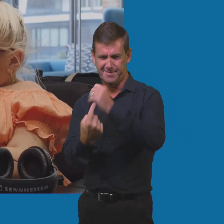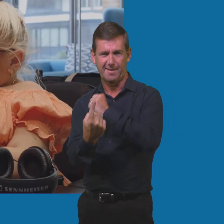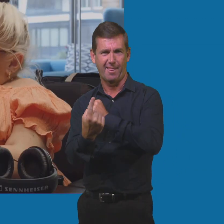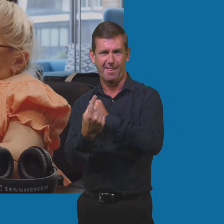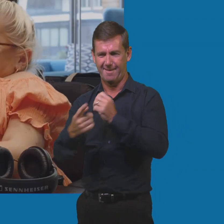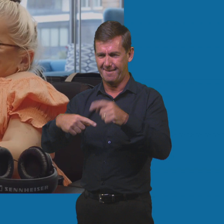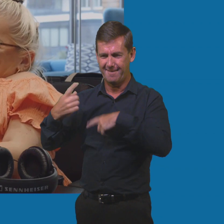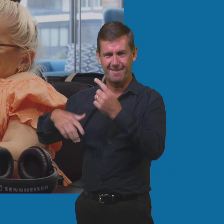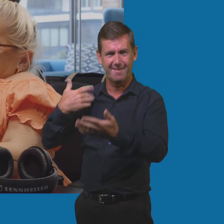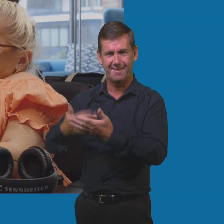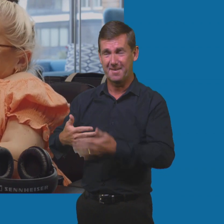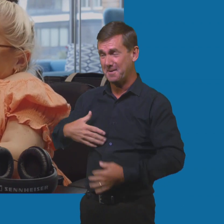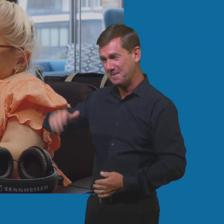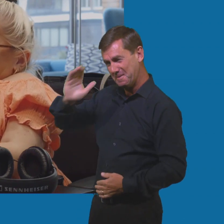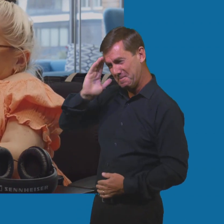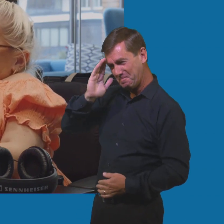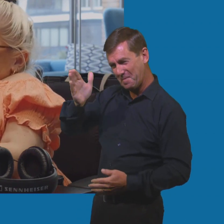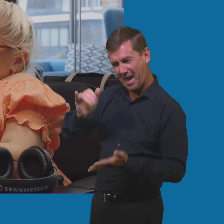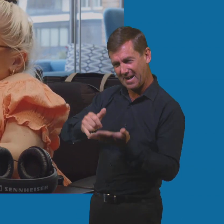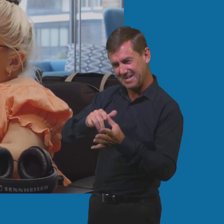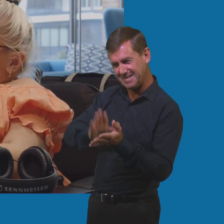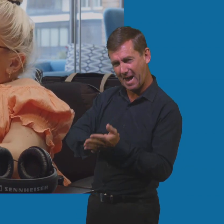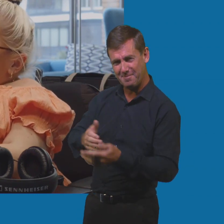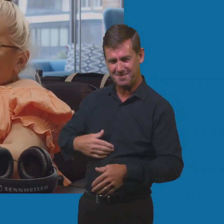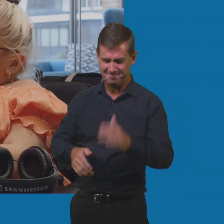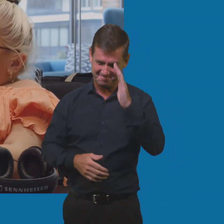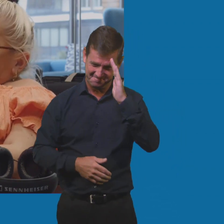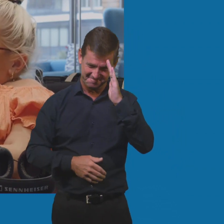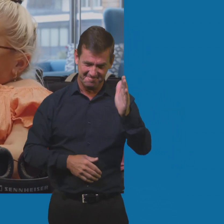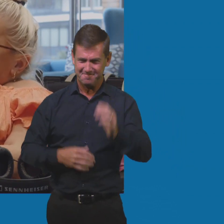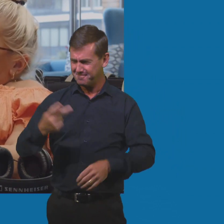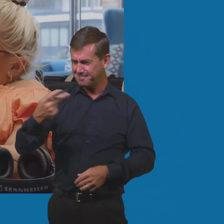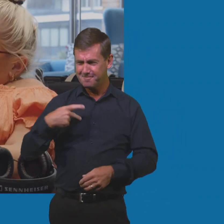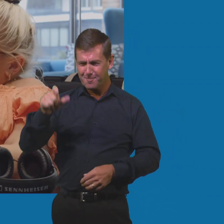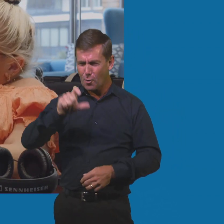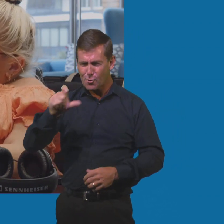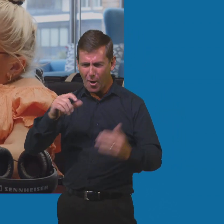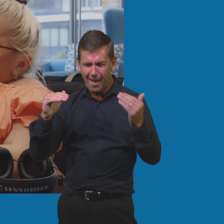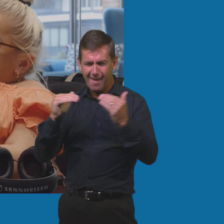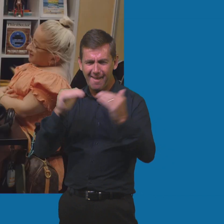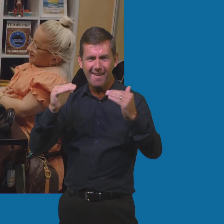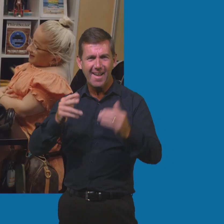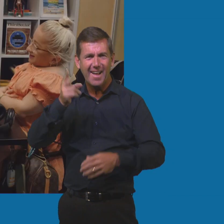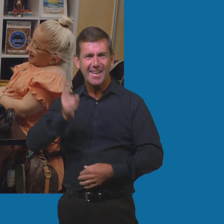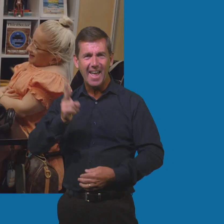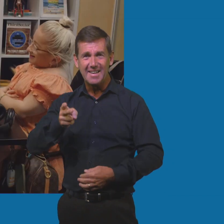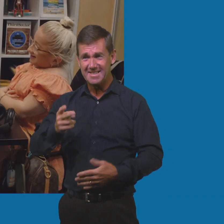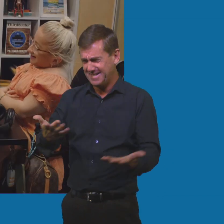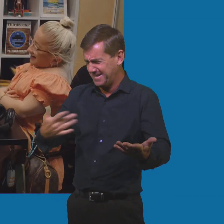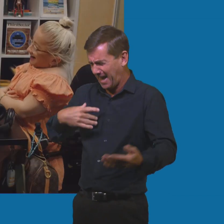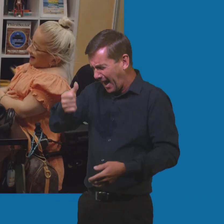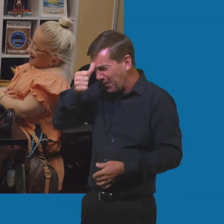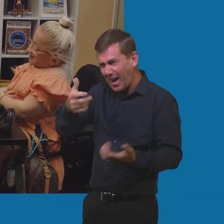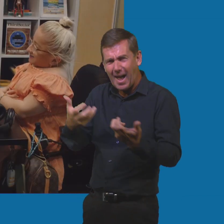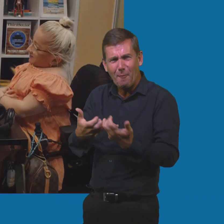Hi Sam, how are you? I'm very well. How are you? We have colour coordinated again. I know.